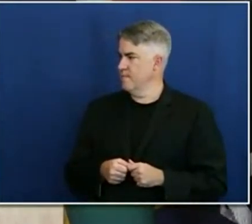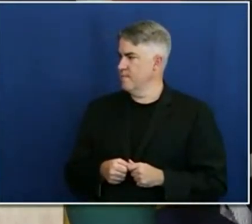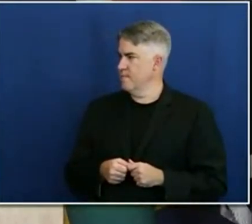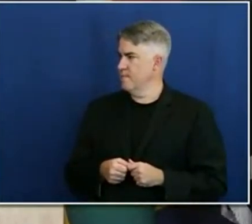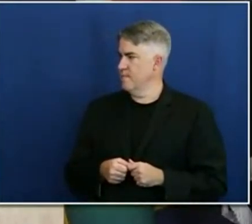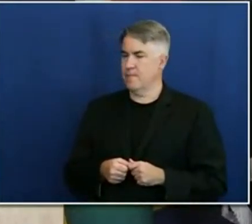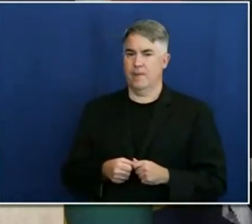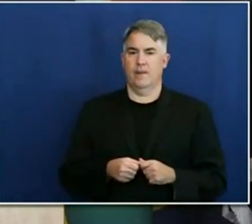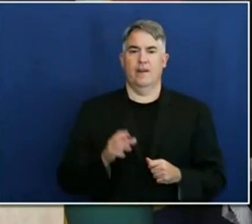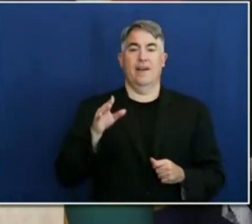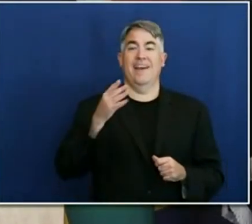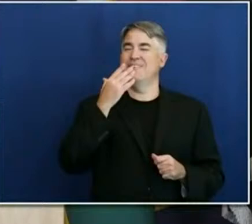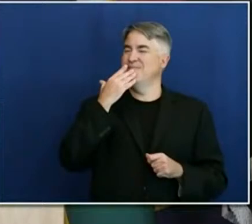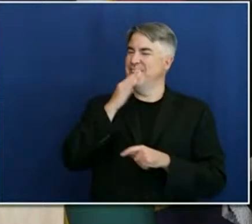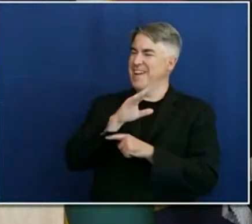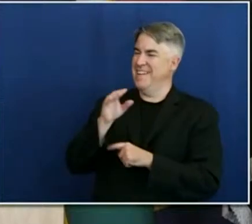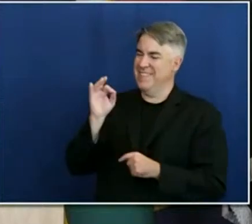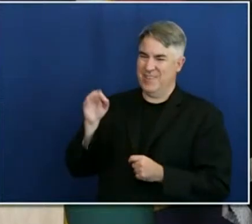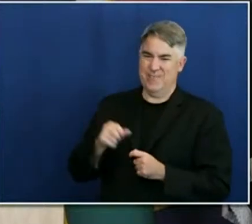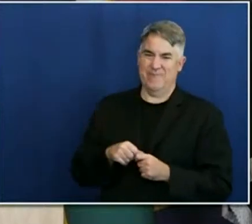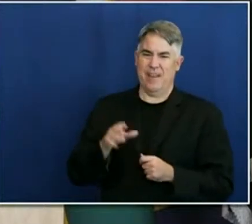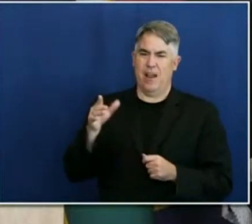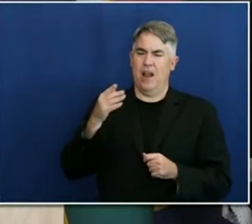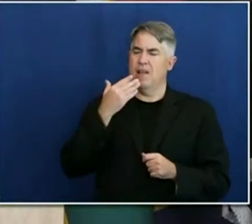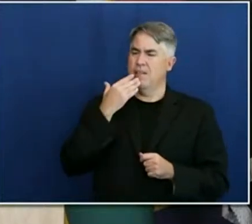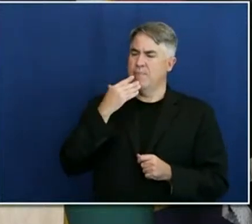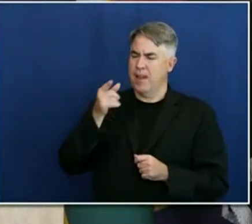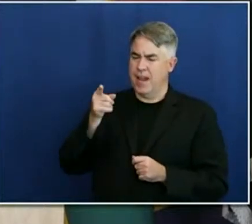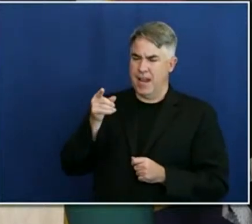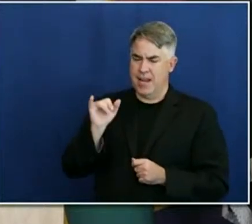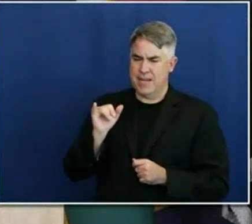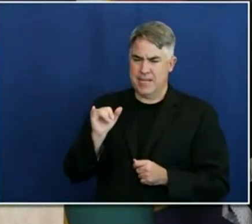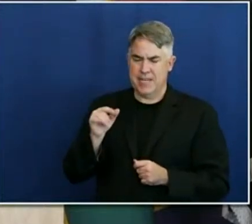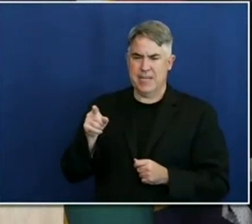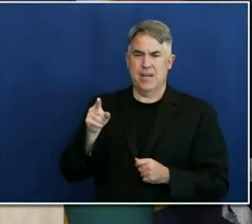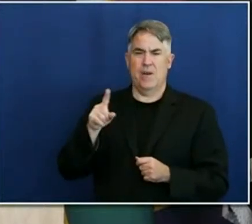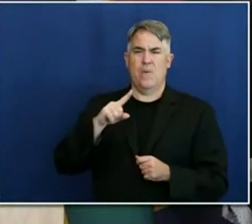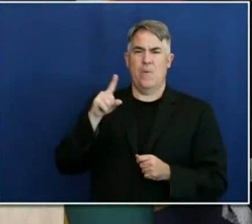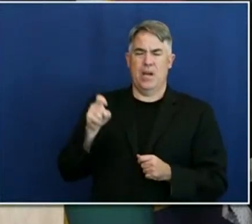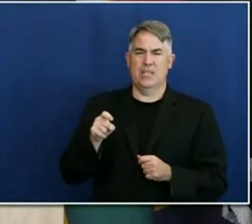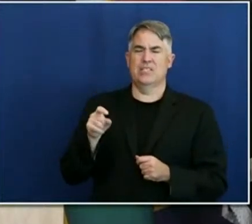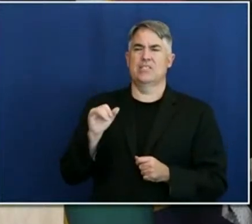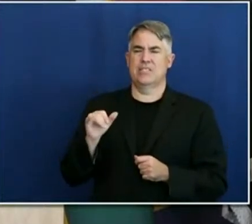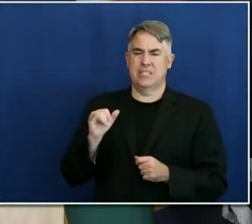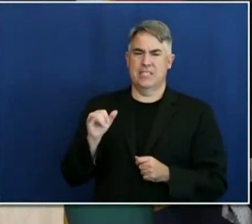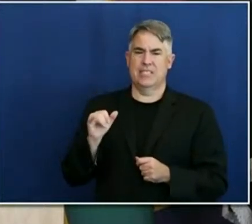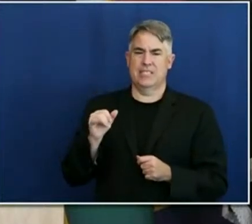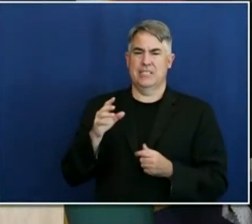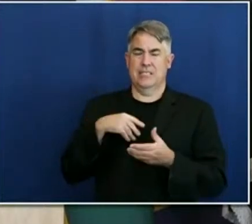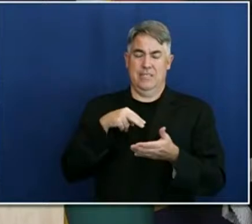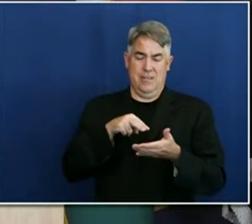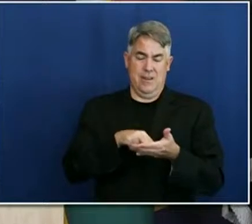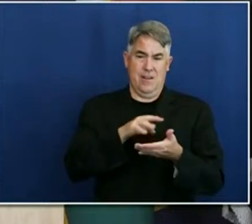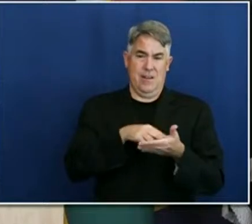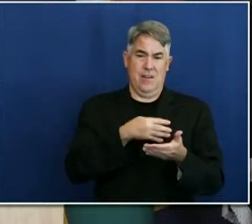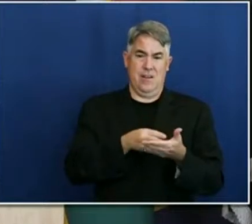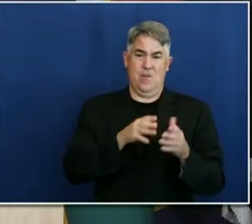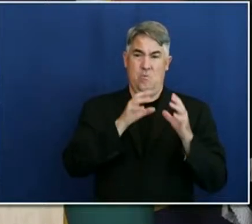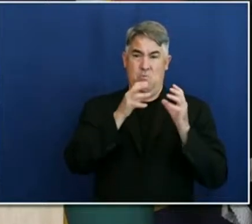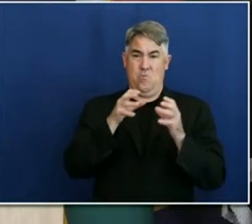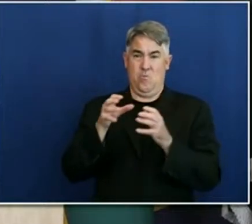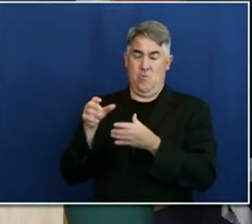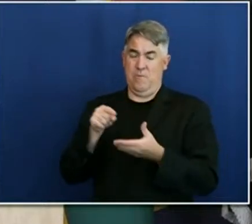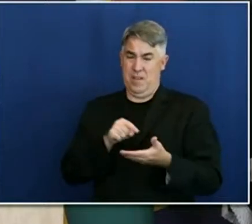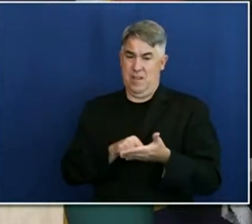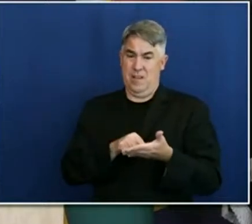that. Good afternoon. What we have are the age groups broken down by 10 years, but